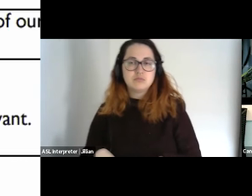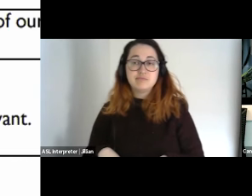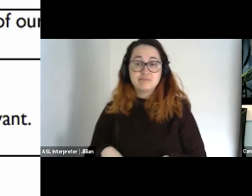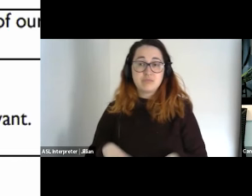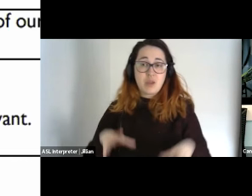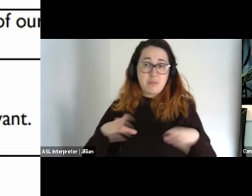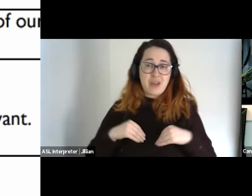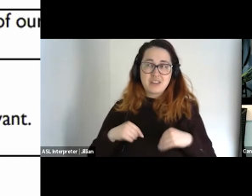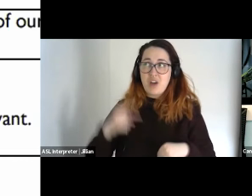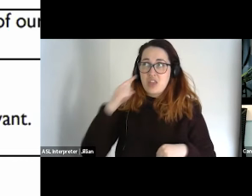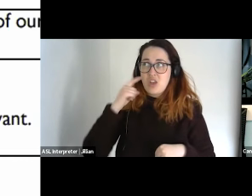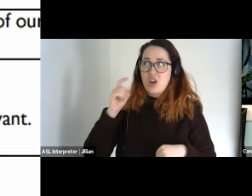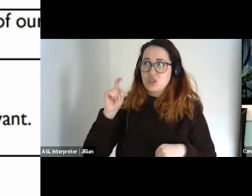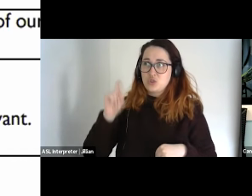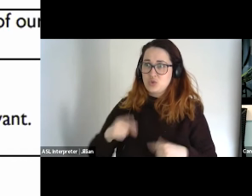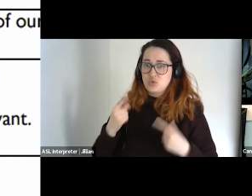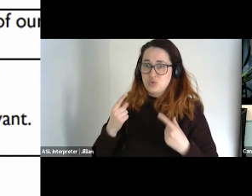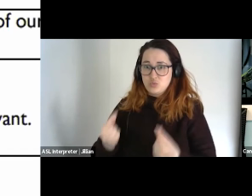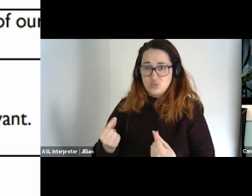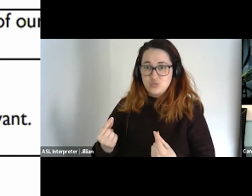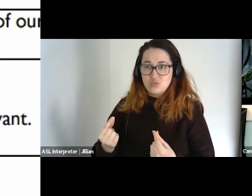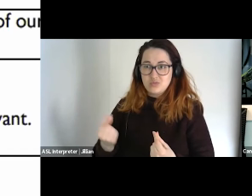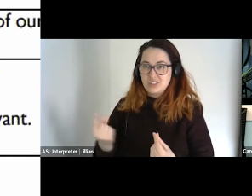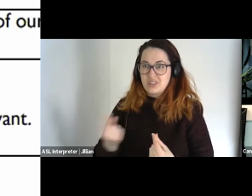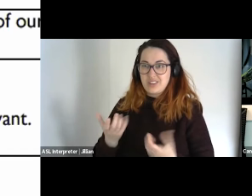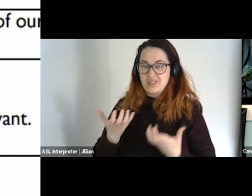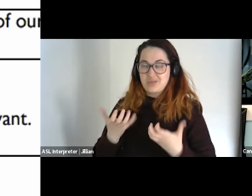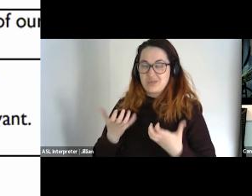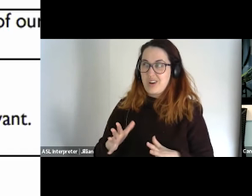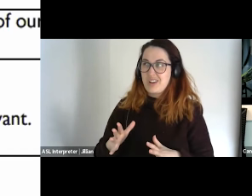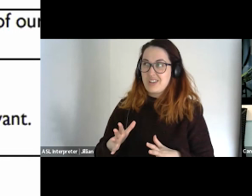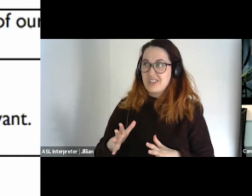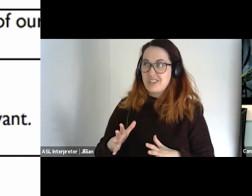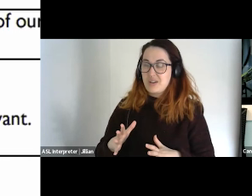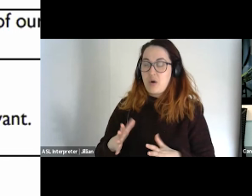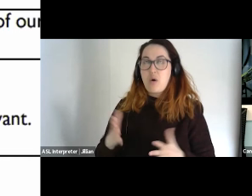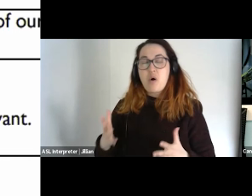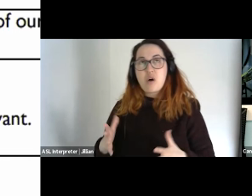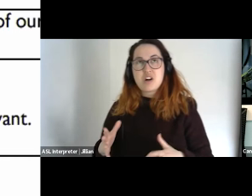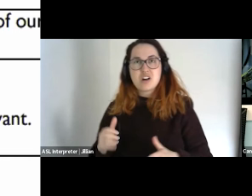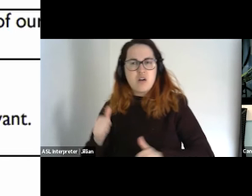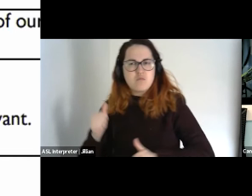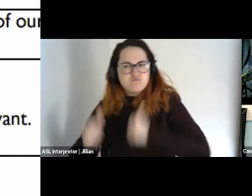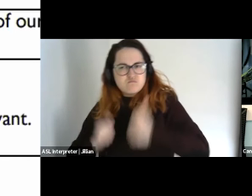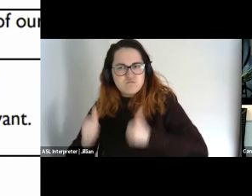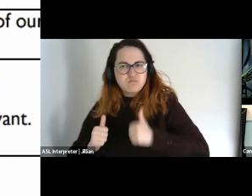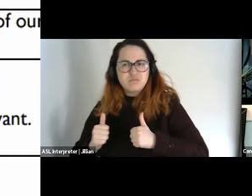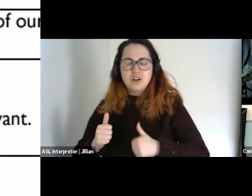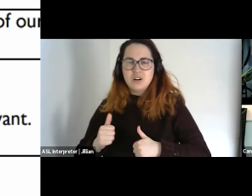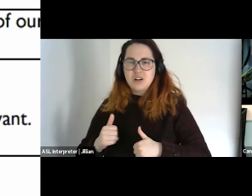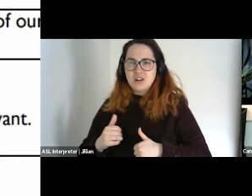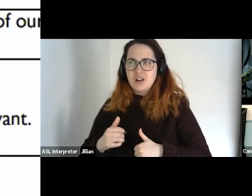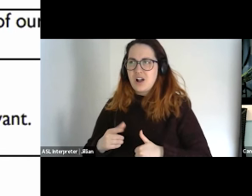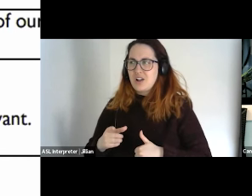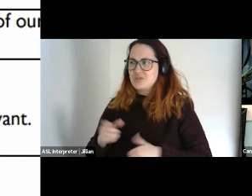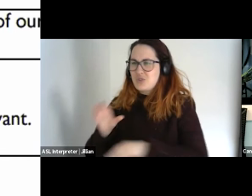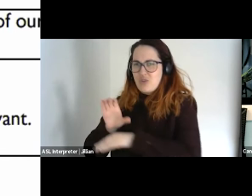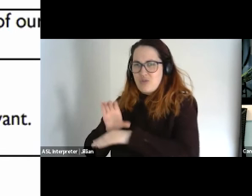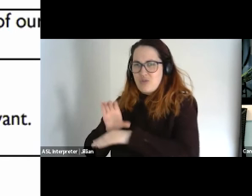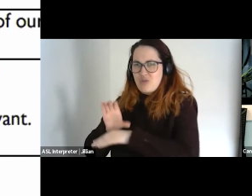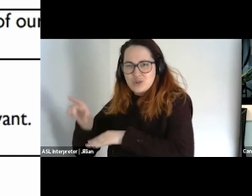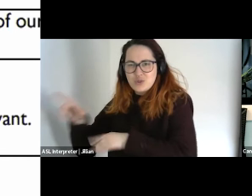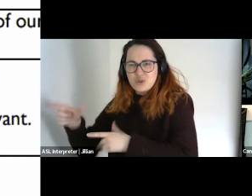do something I didn't want to do. And I think that they might be aggressive because I think that she should do what I want her to do. So now we're